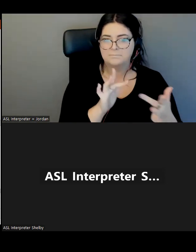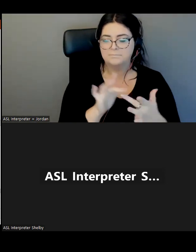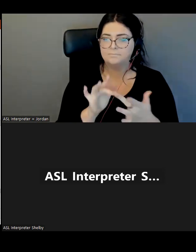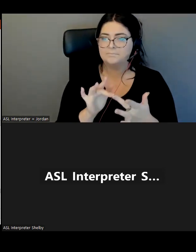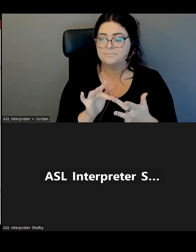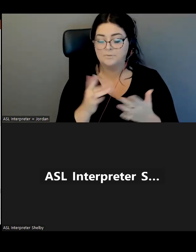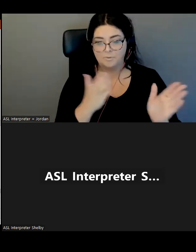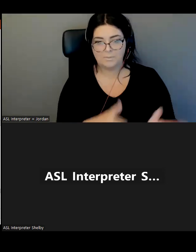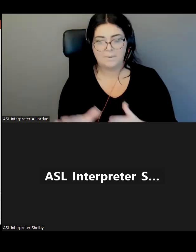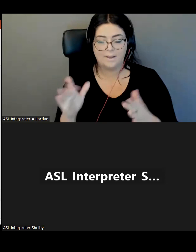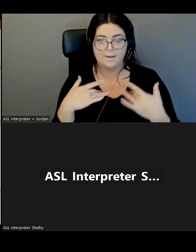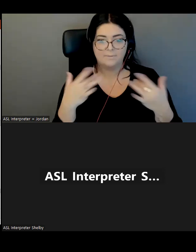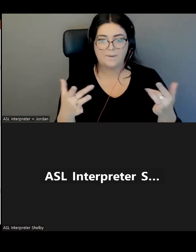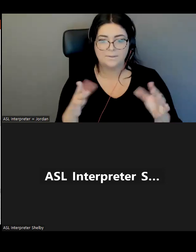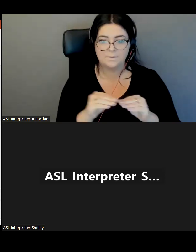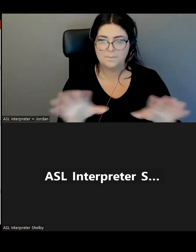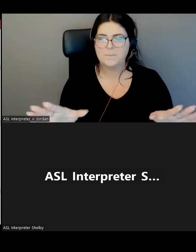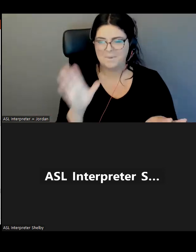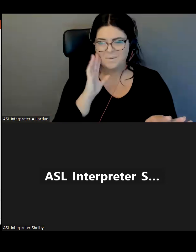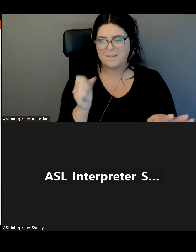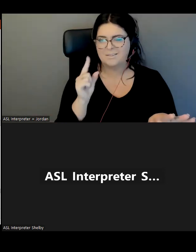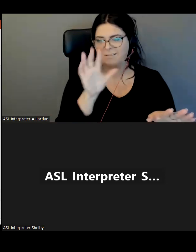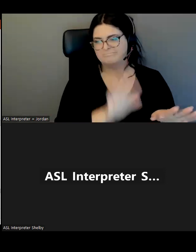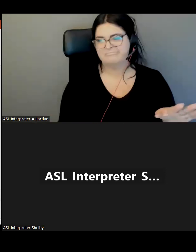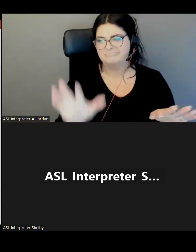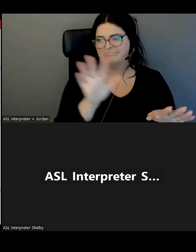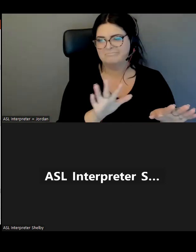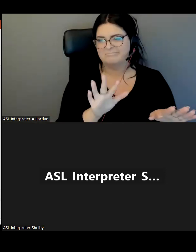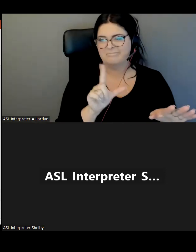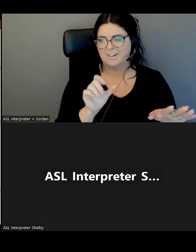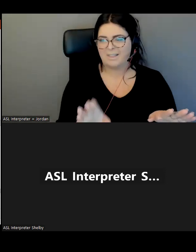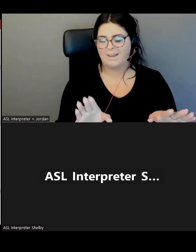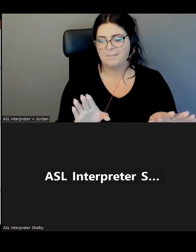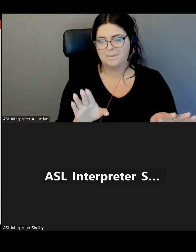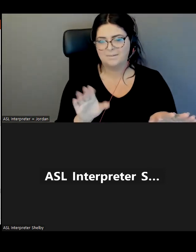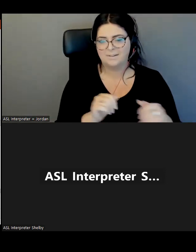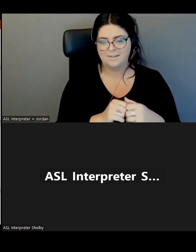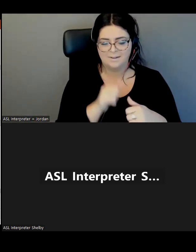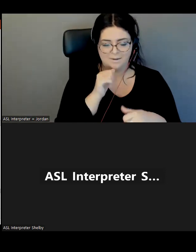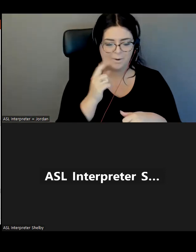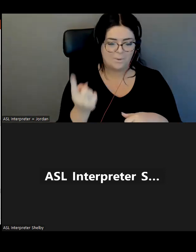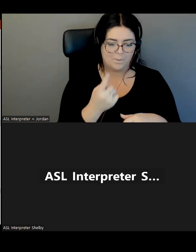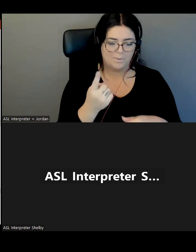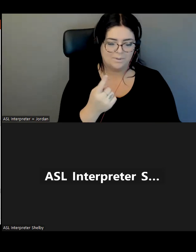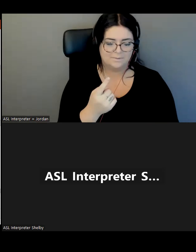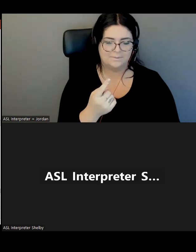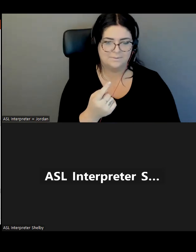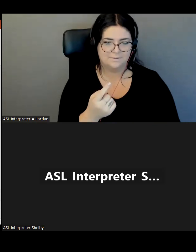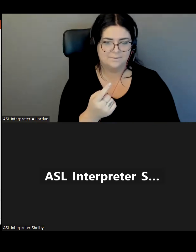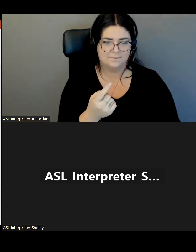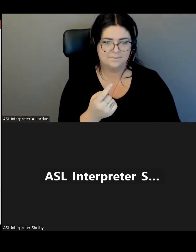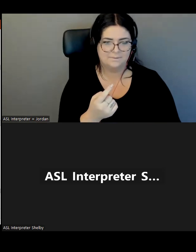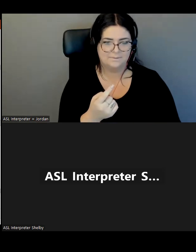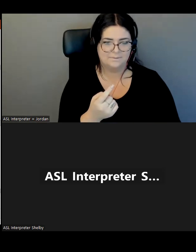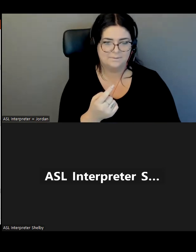try to spread it out just because of our geographical outreach. I guess we're not always able to have